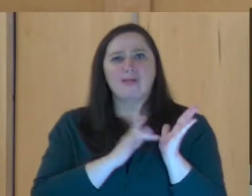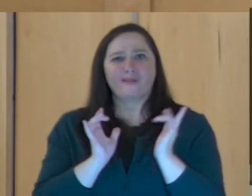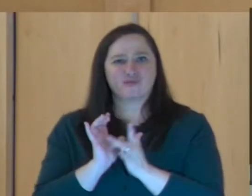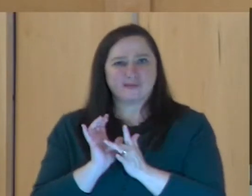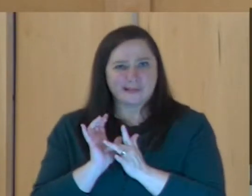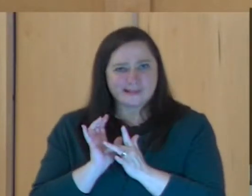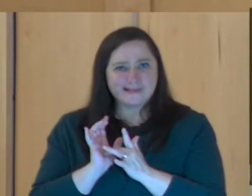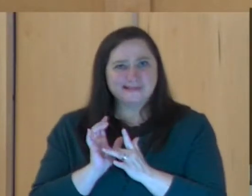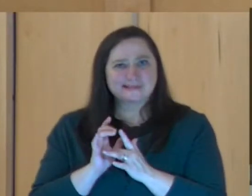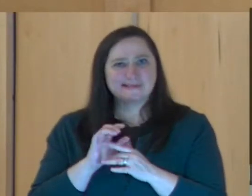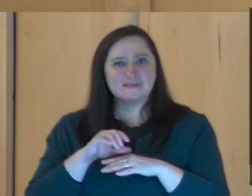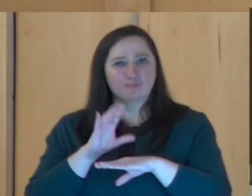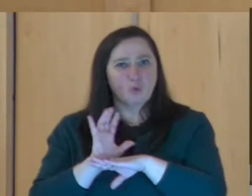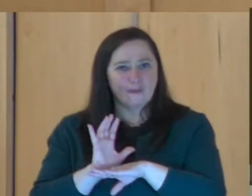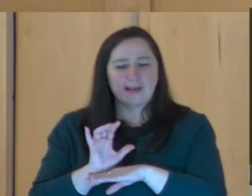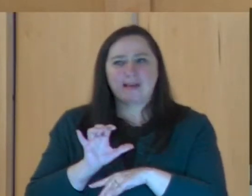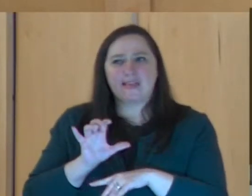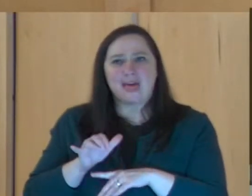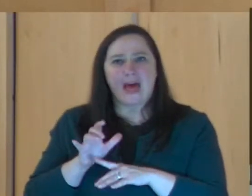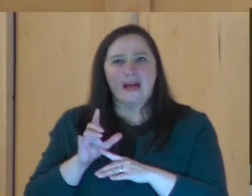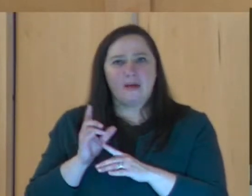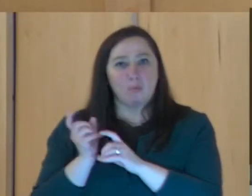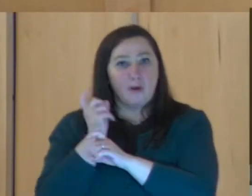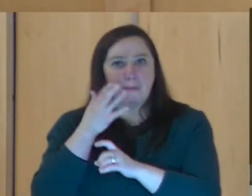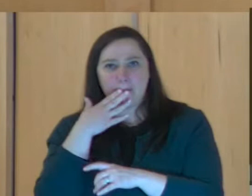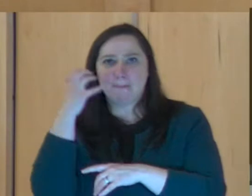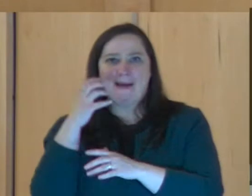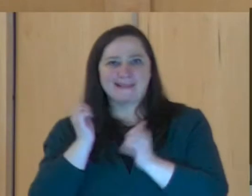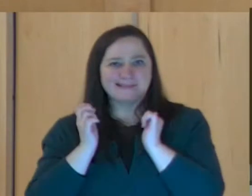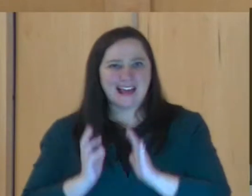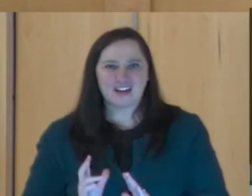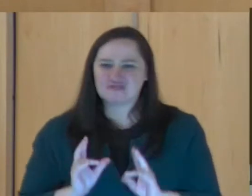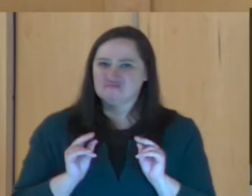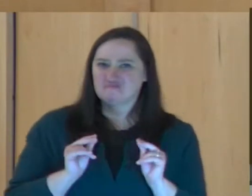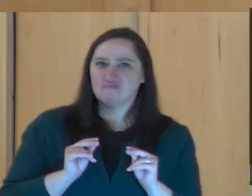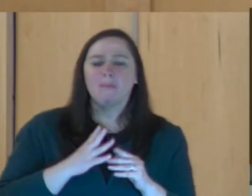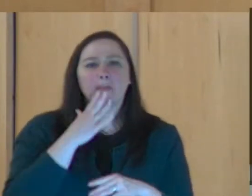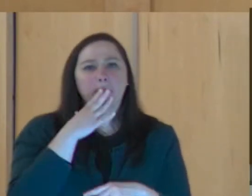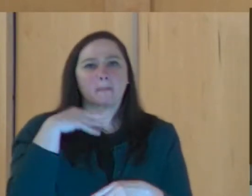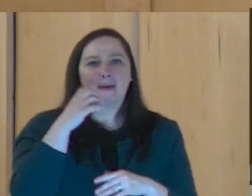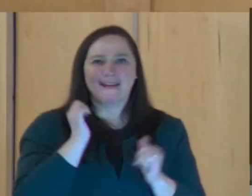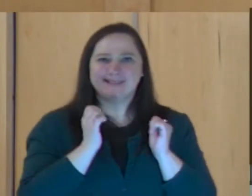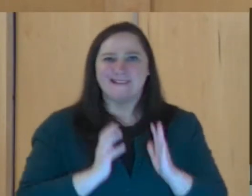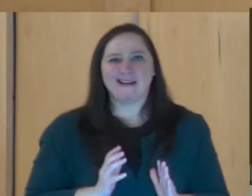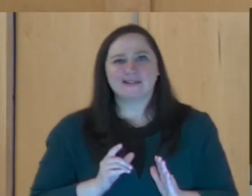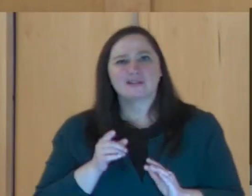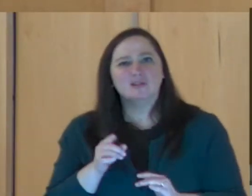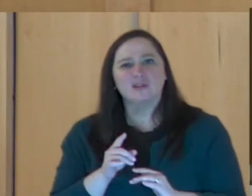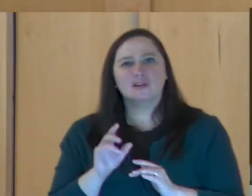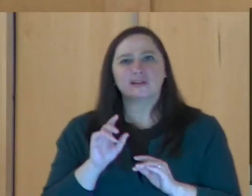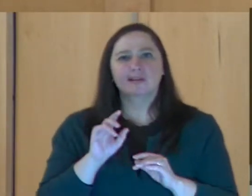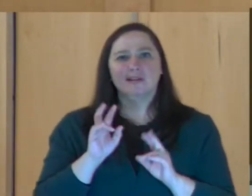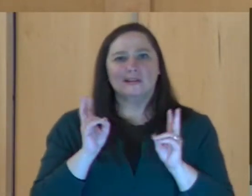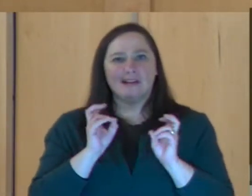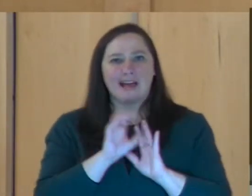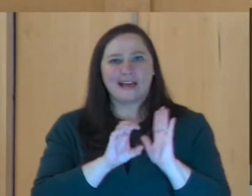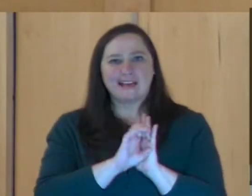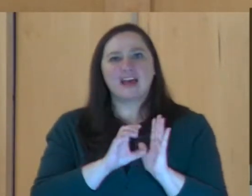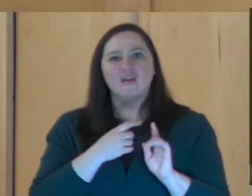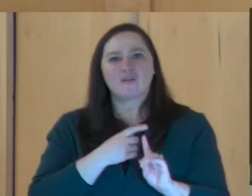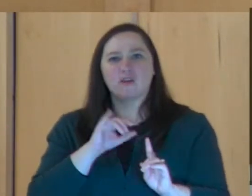movie. But that's not the one that won him Best Actor. The one that won him Best Actor is he was the title character in the movie